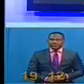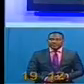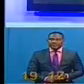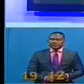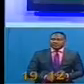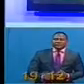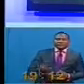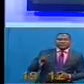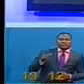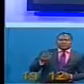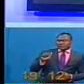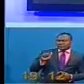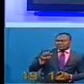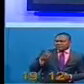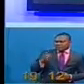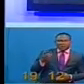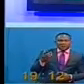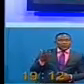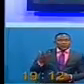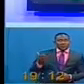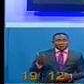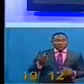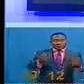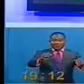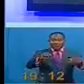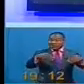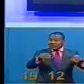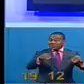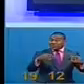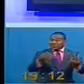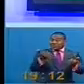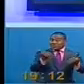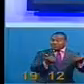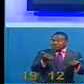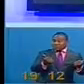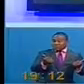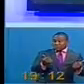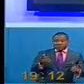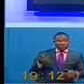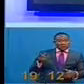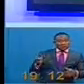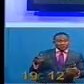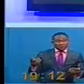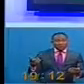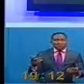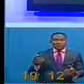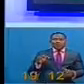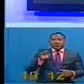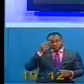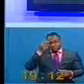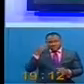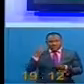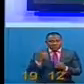An auctioneer, Mr. Alex Smart, contracted by the Ministry of Food and Agriculture to dispose of vehicles at the ministry